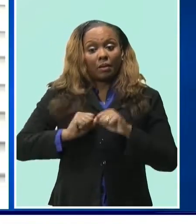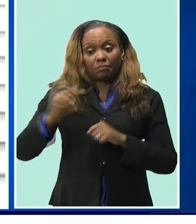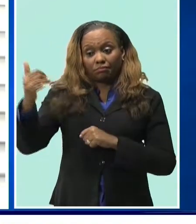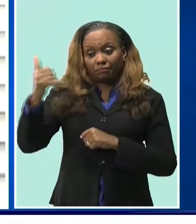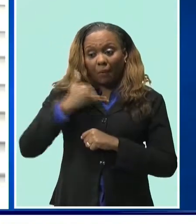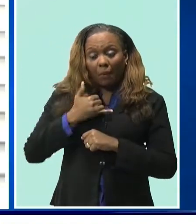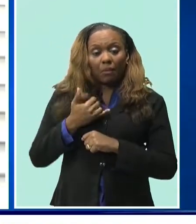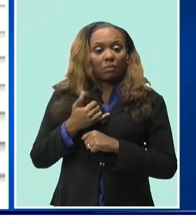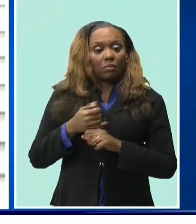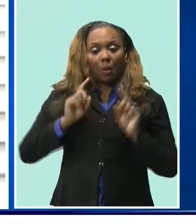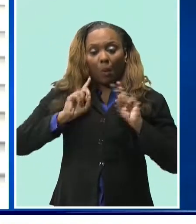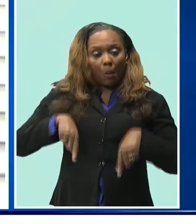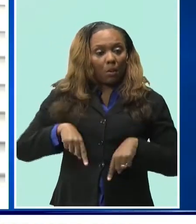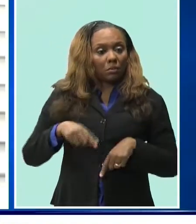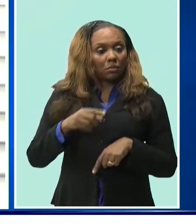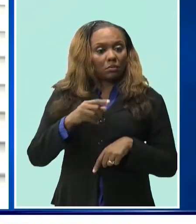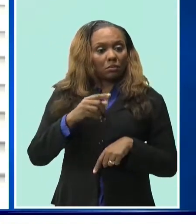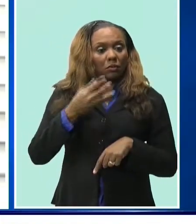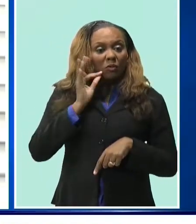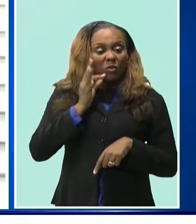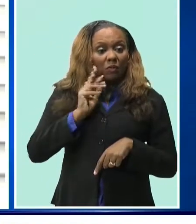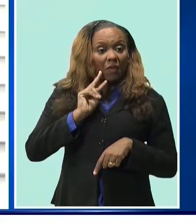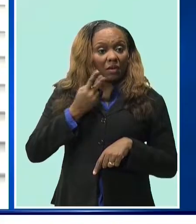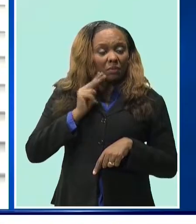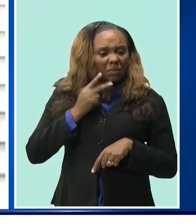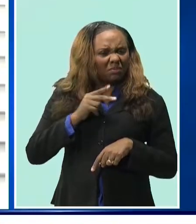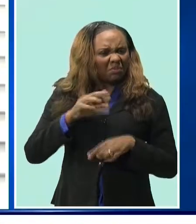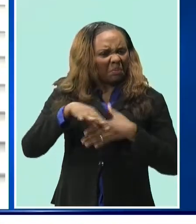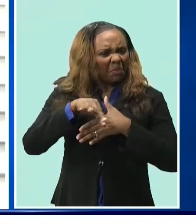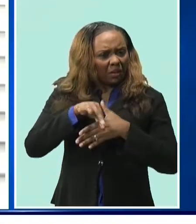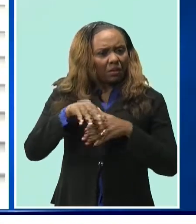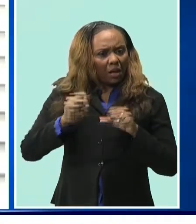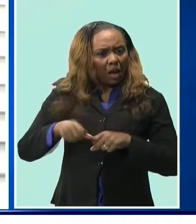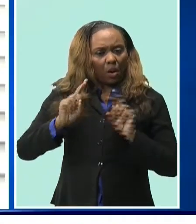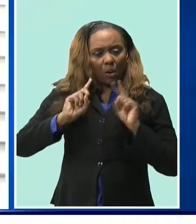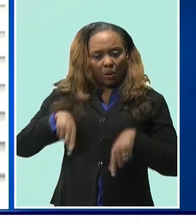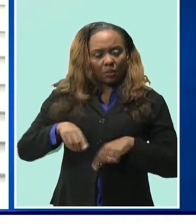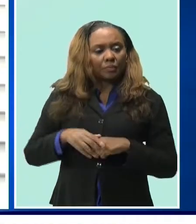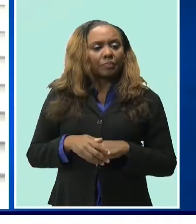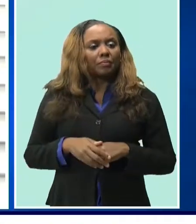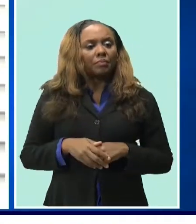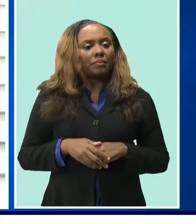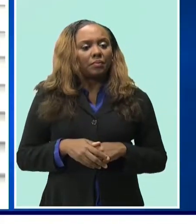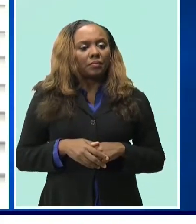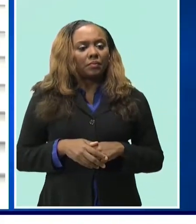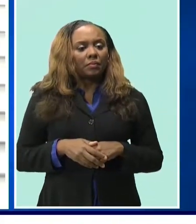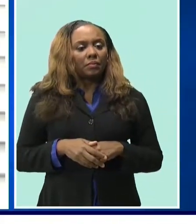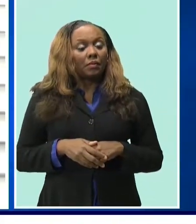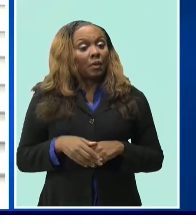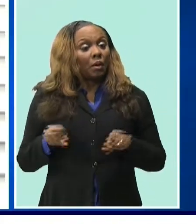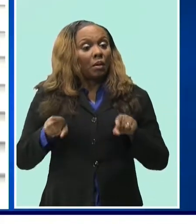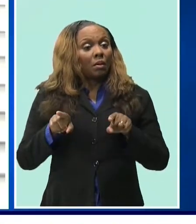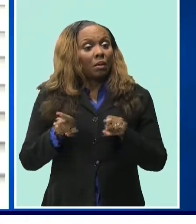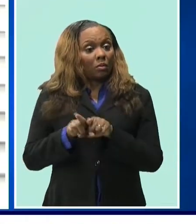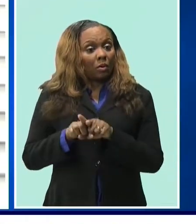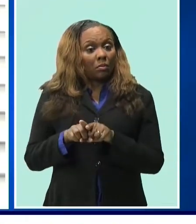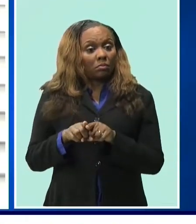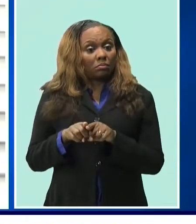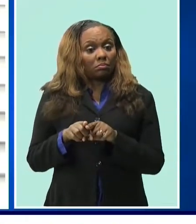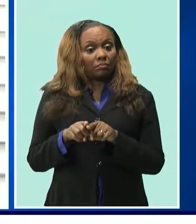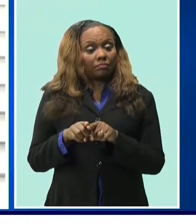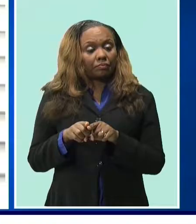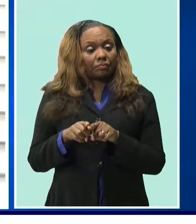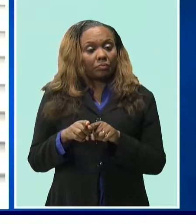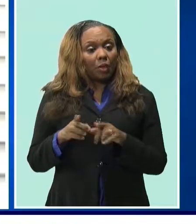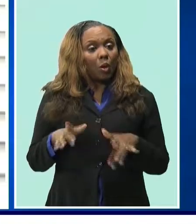their orders. There are also opportunities for people to use WhatsApp messages, and they